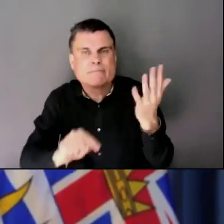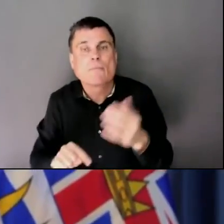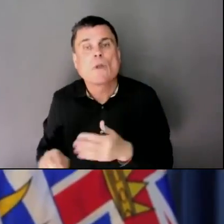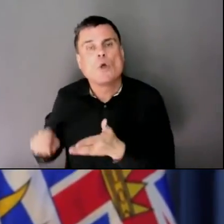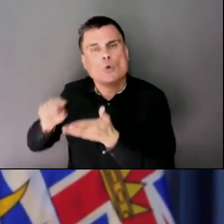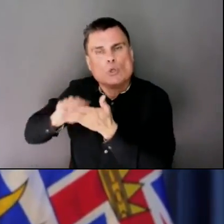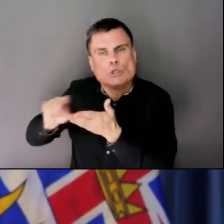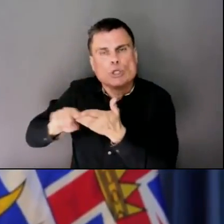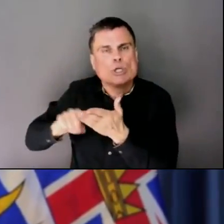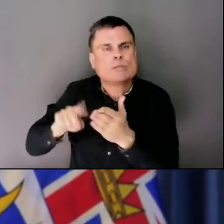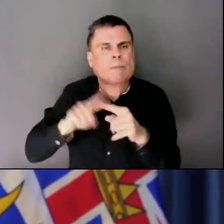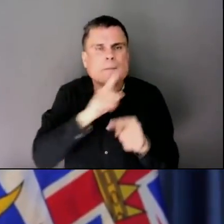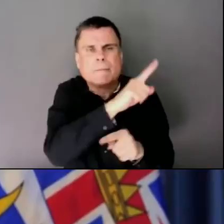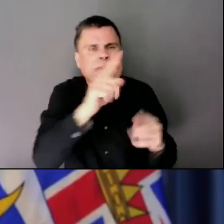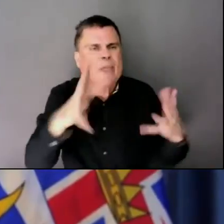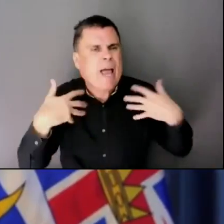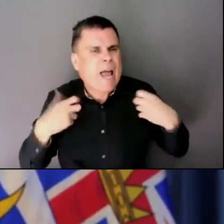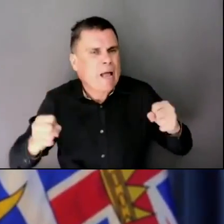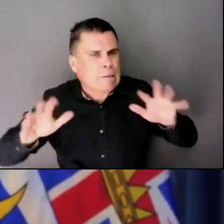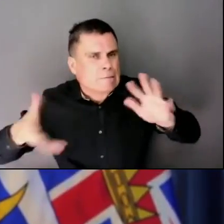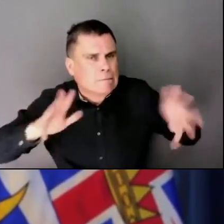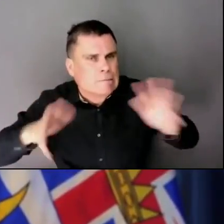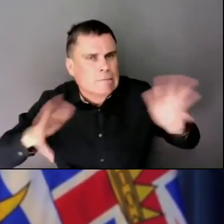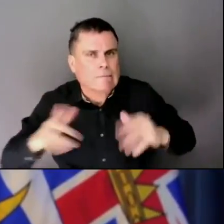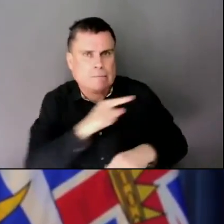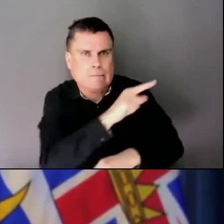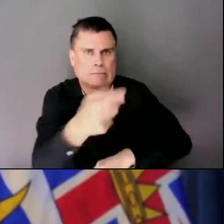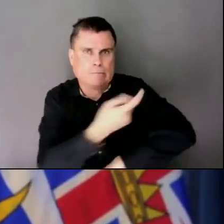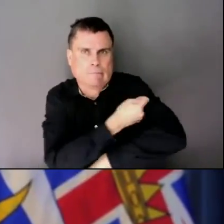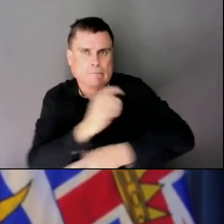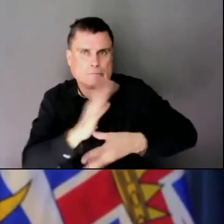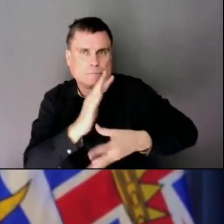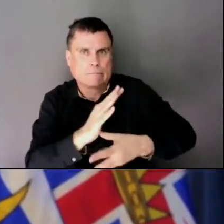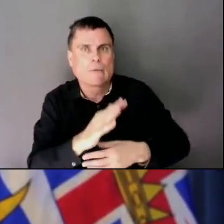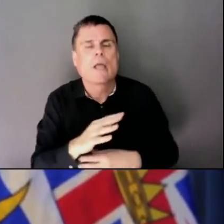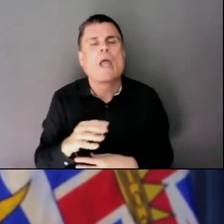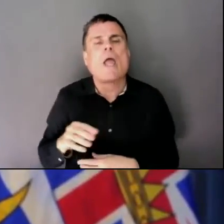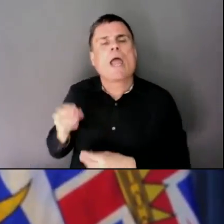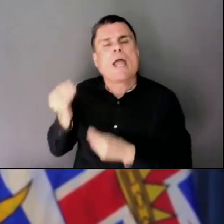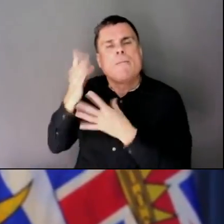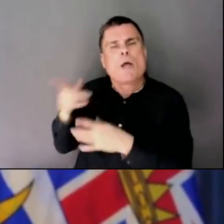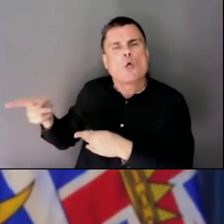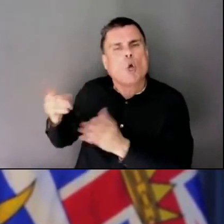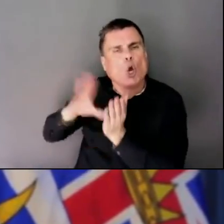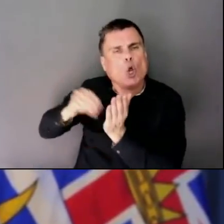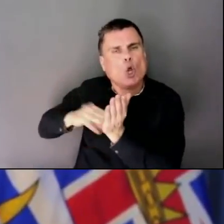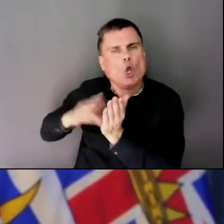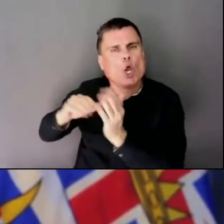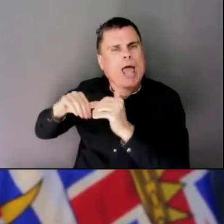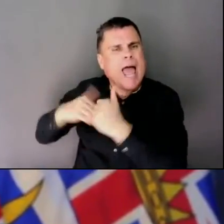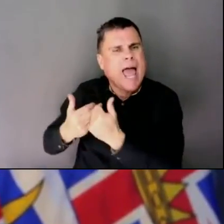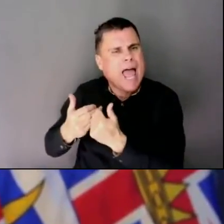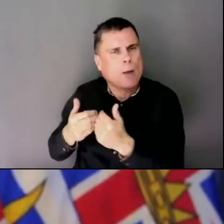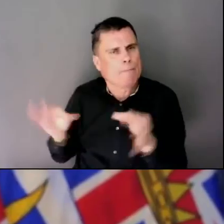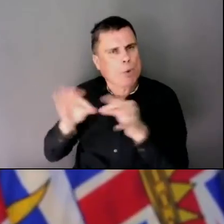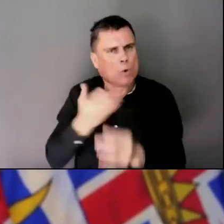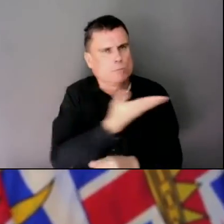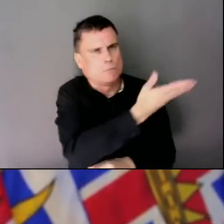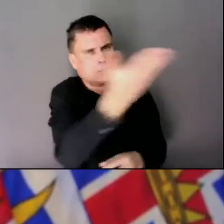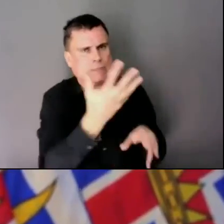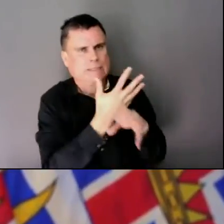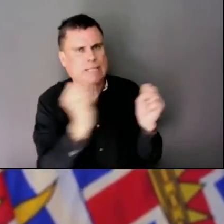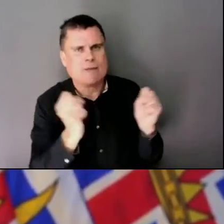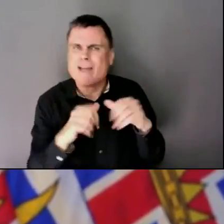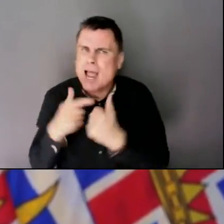mass vaccinations in other locations, but what have you learned that you now know that will be safe? Yeah, so it wasn't, safety